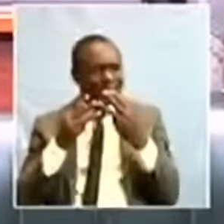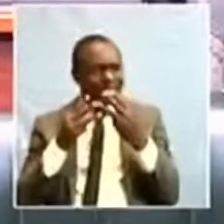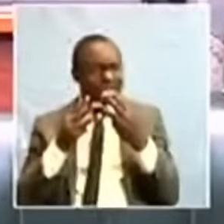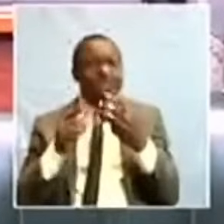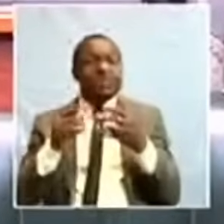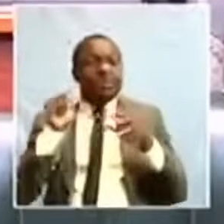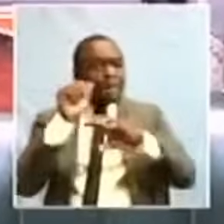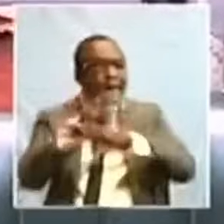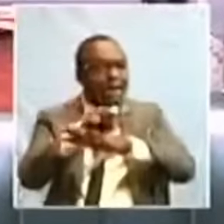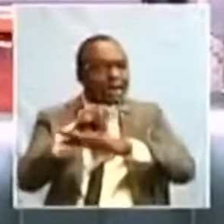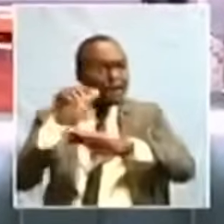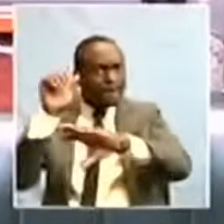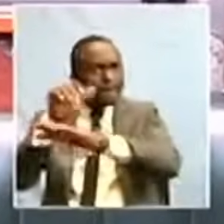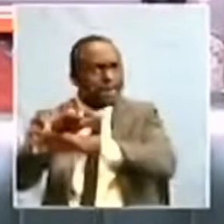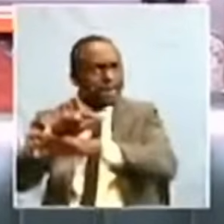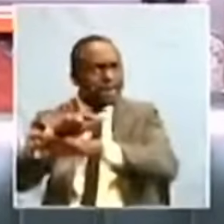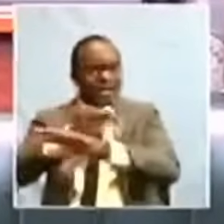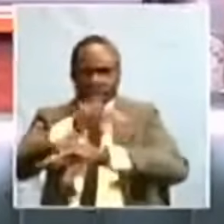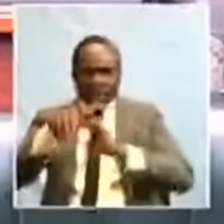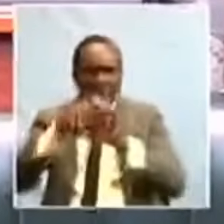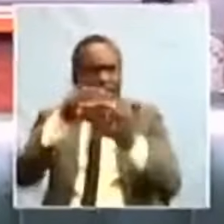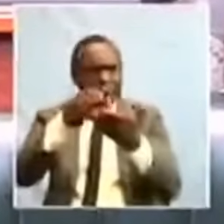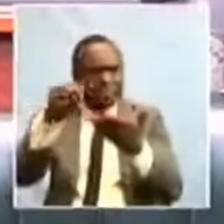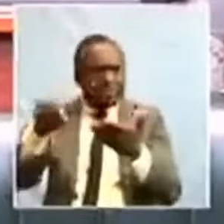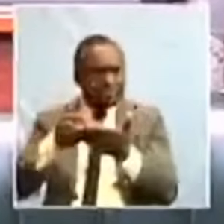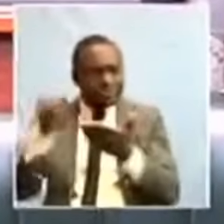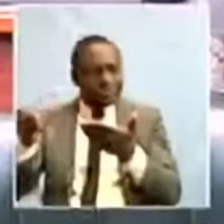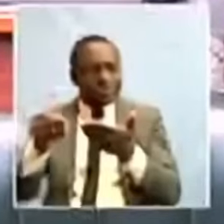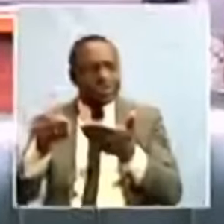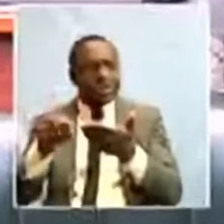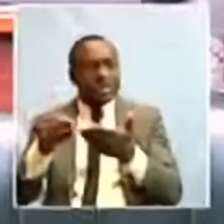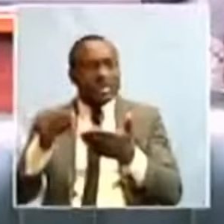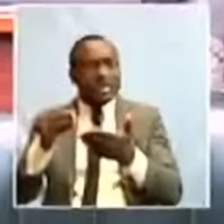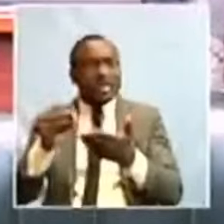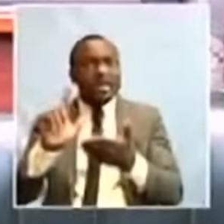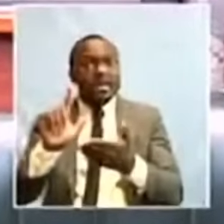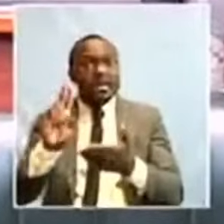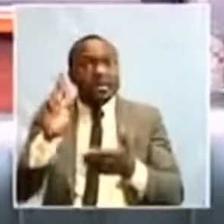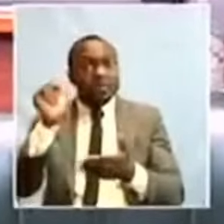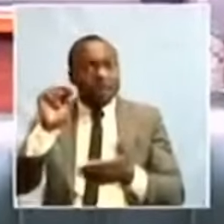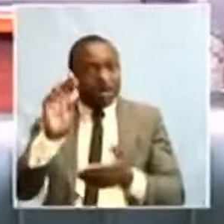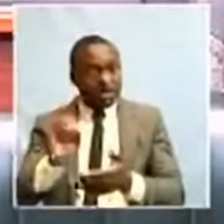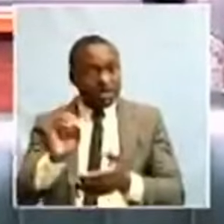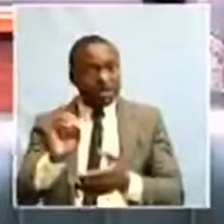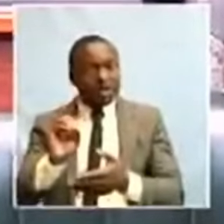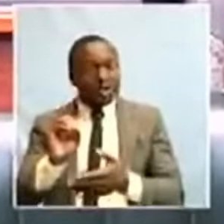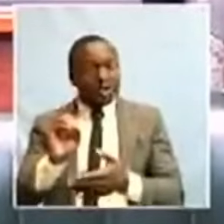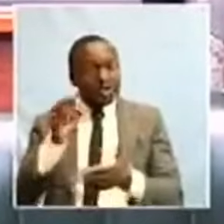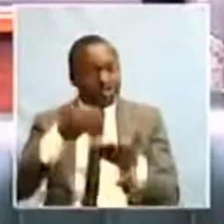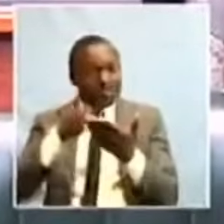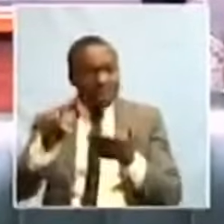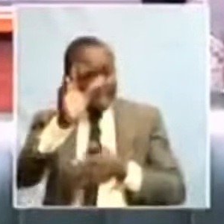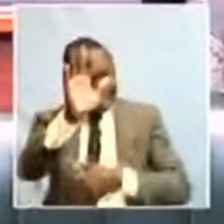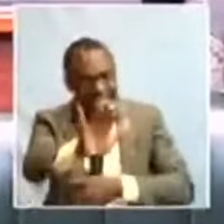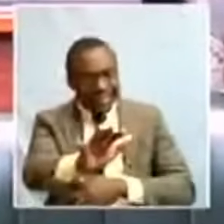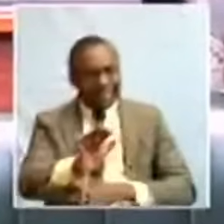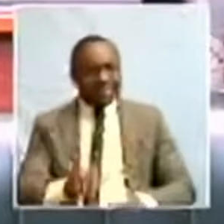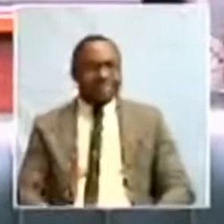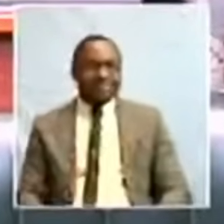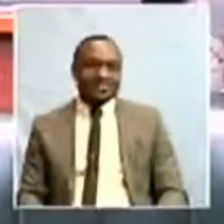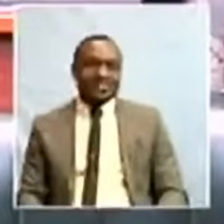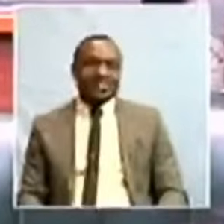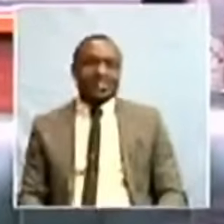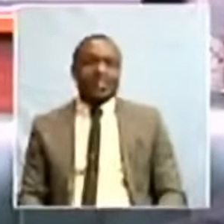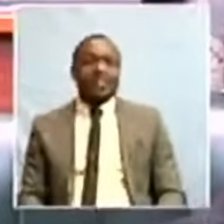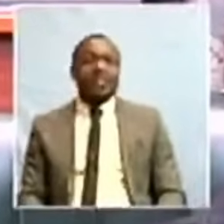been sending all the fertilizer, only one fertilizer is there. We